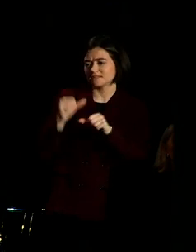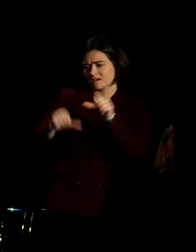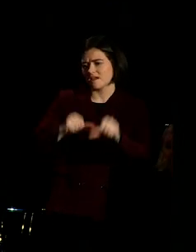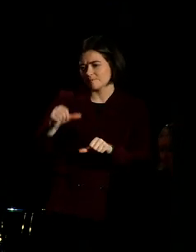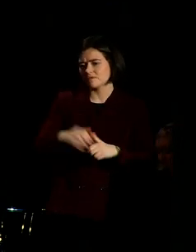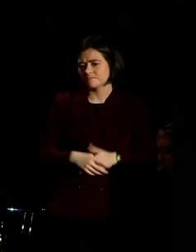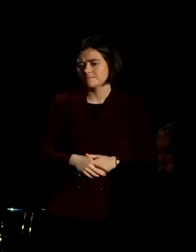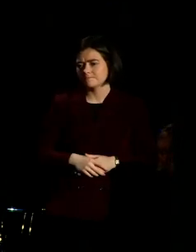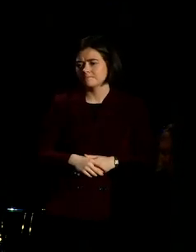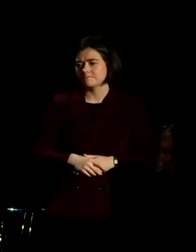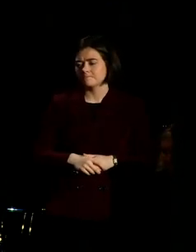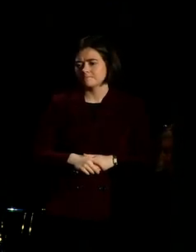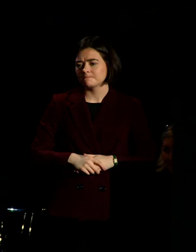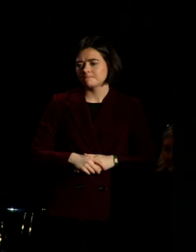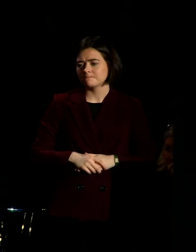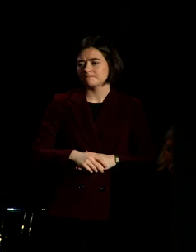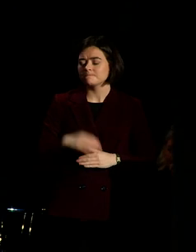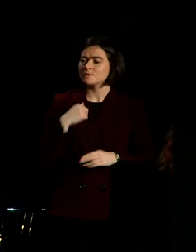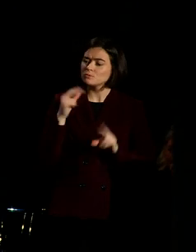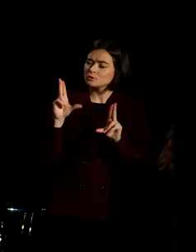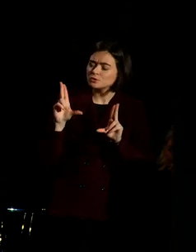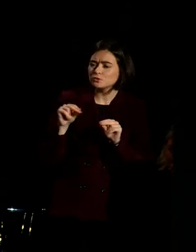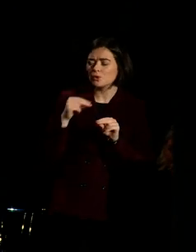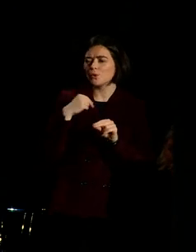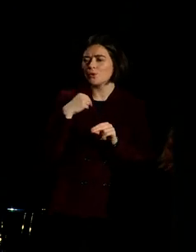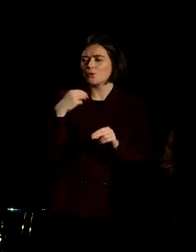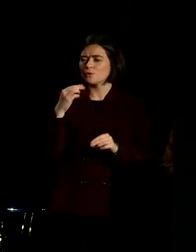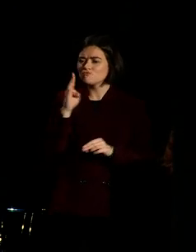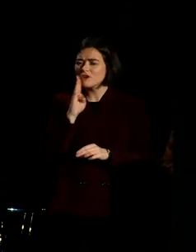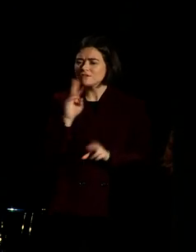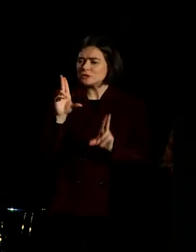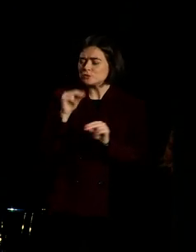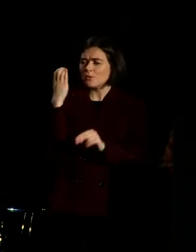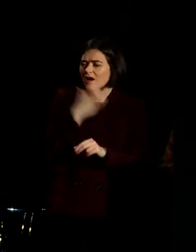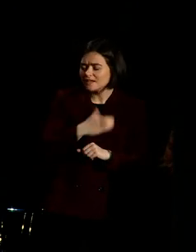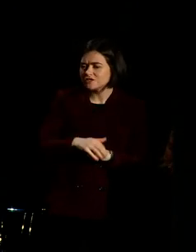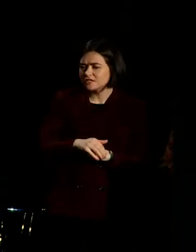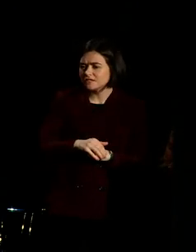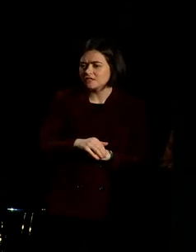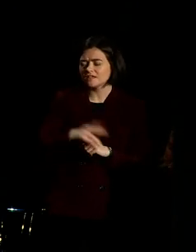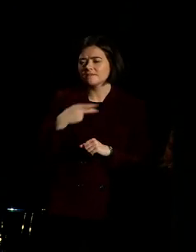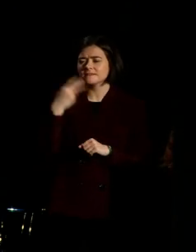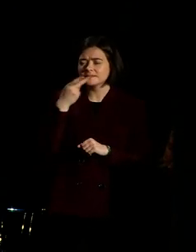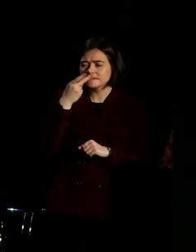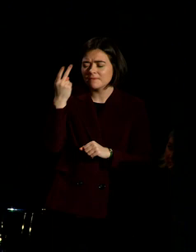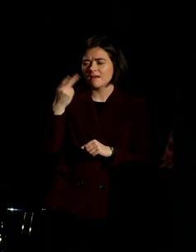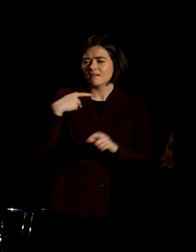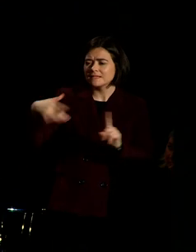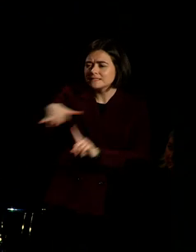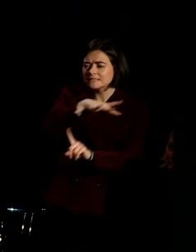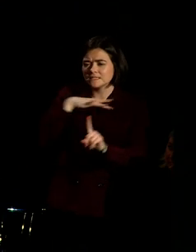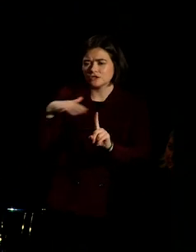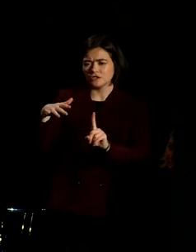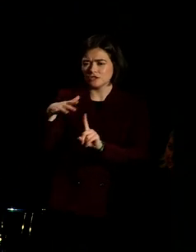animals. There was no privacy, no hygiene. The stench and